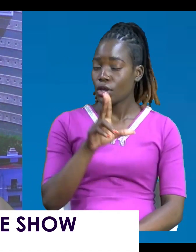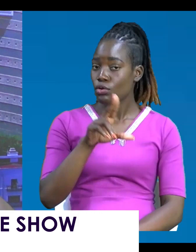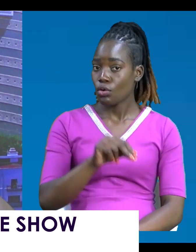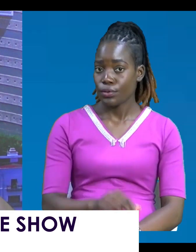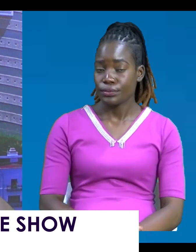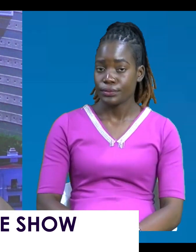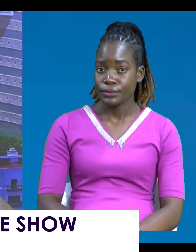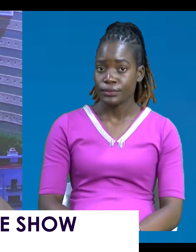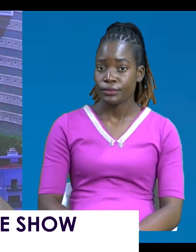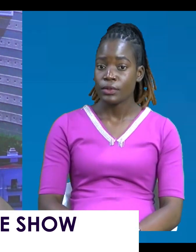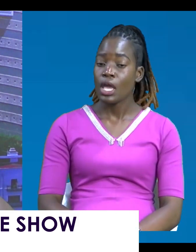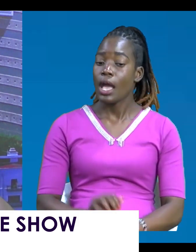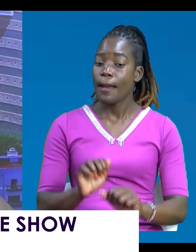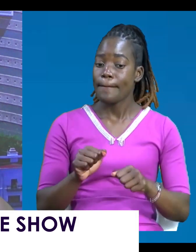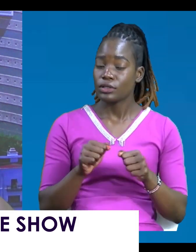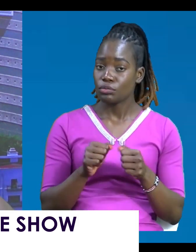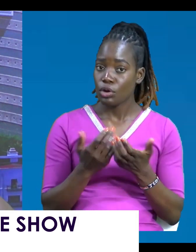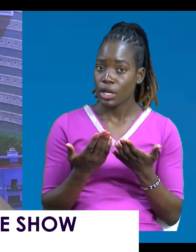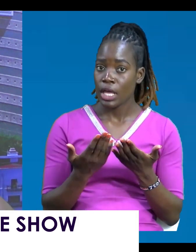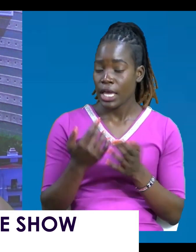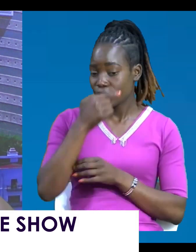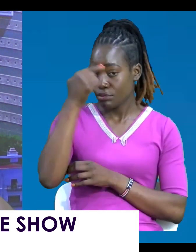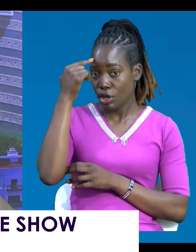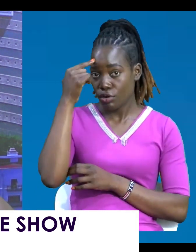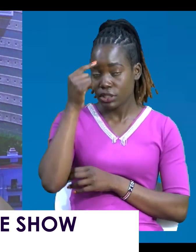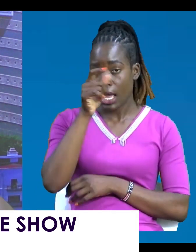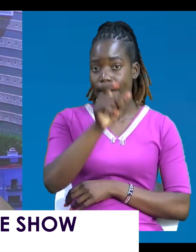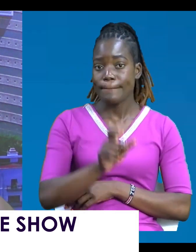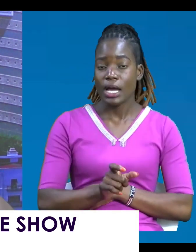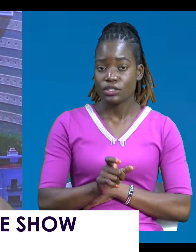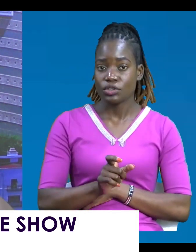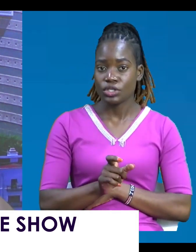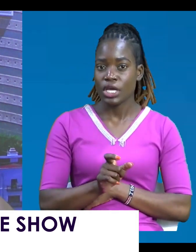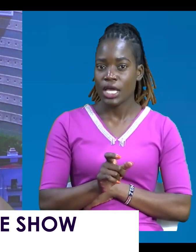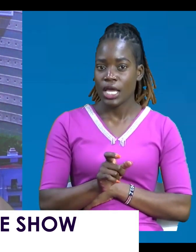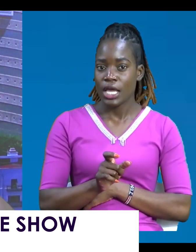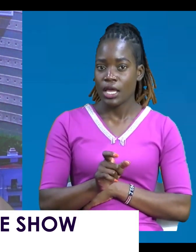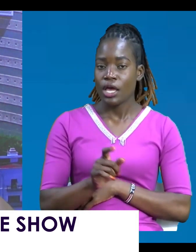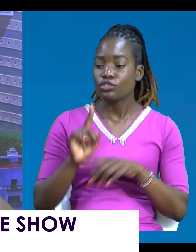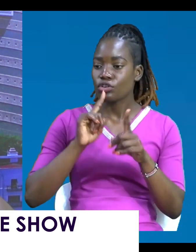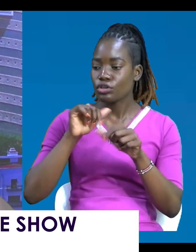No. It is most probably because someone packaged me,